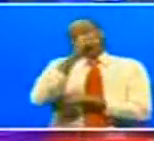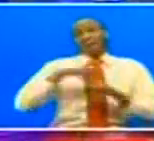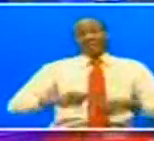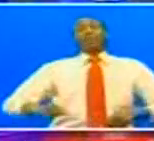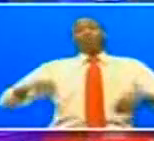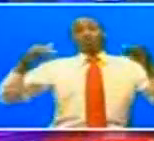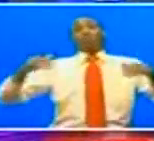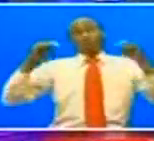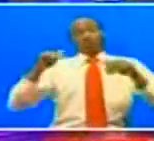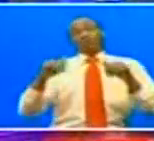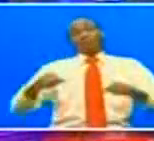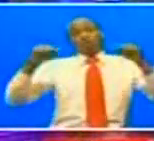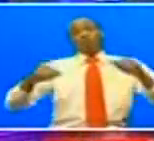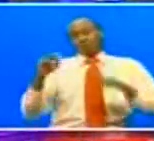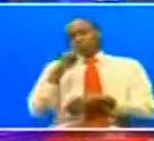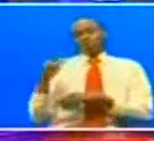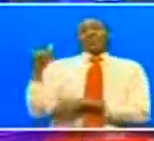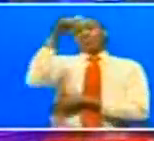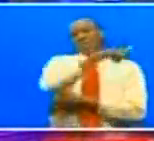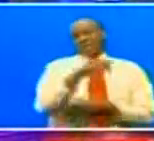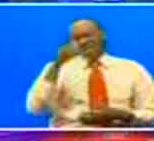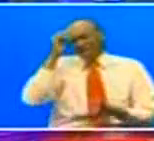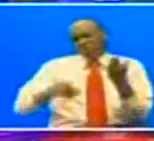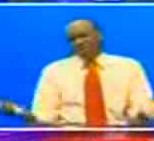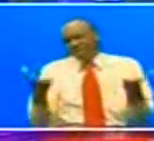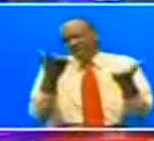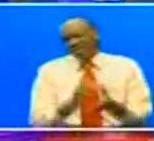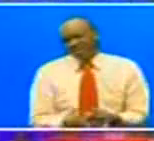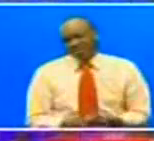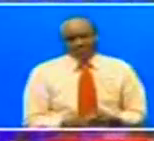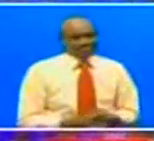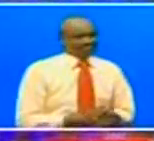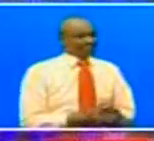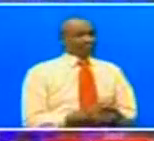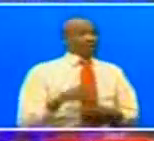flew by helicopter. People would disagree that we've learned anything from Westgate. Well, the two